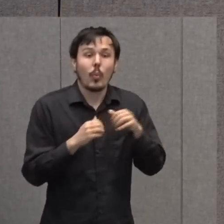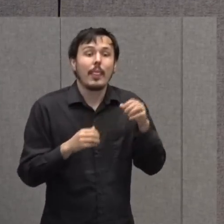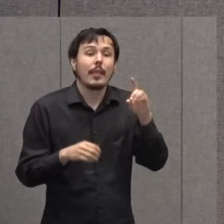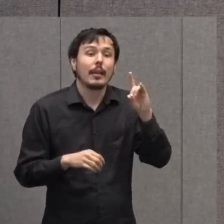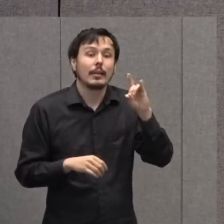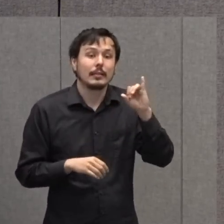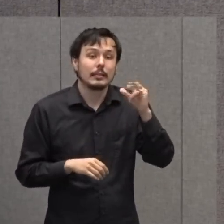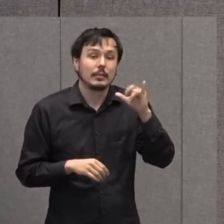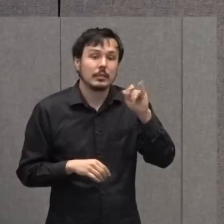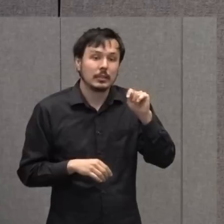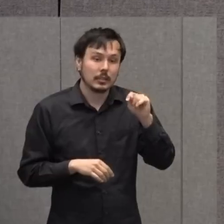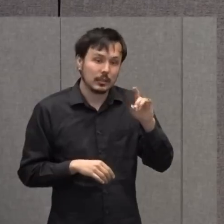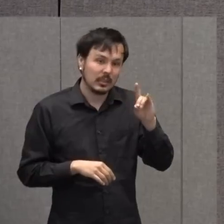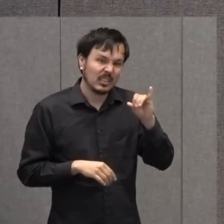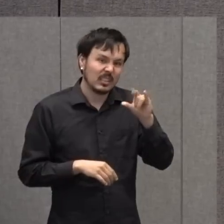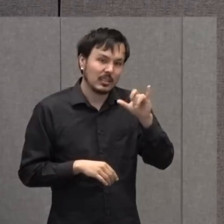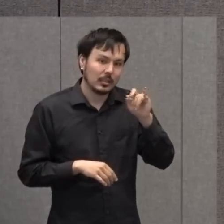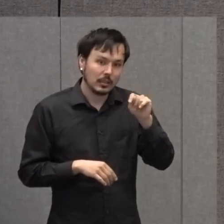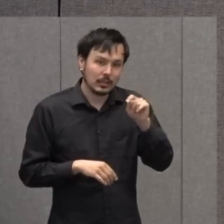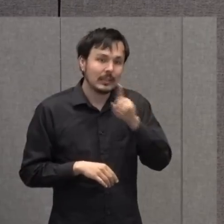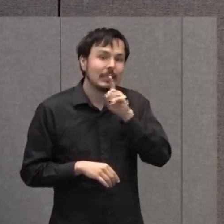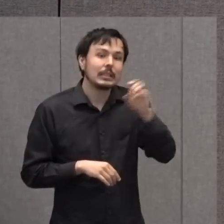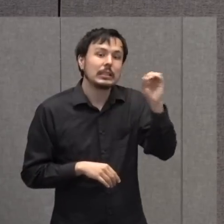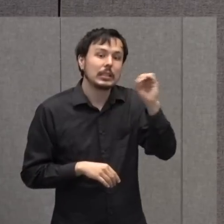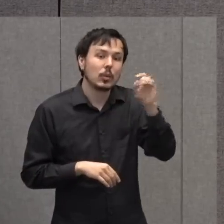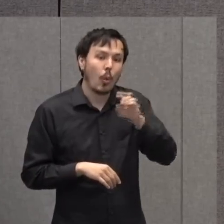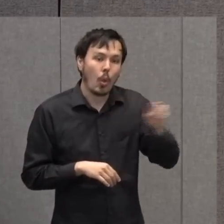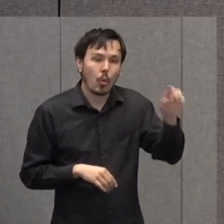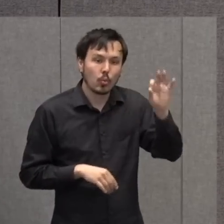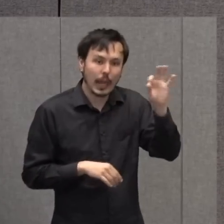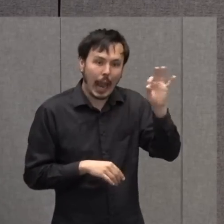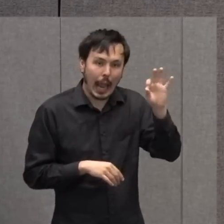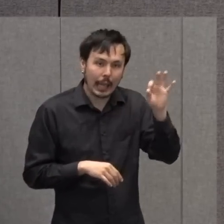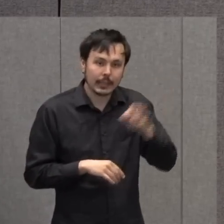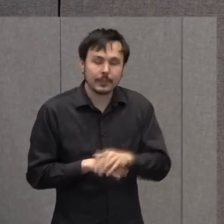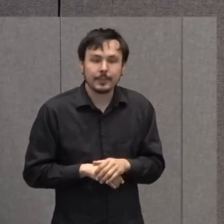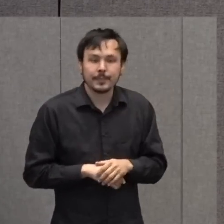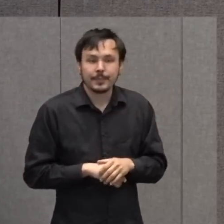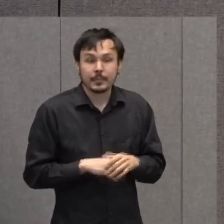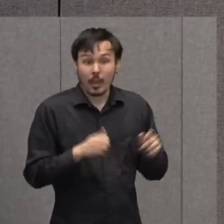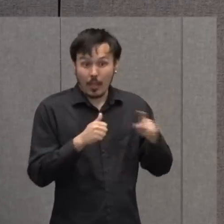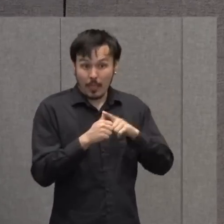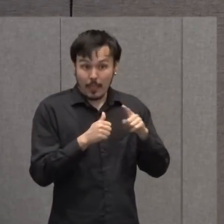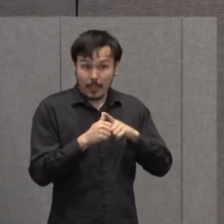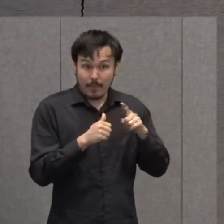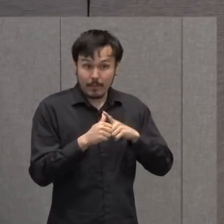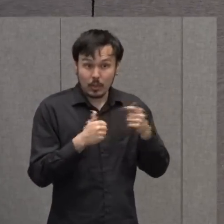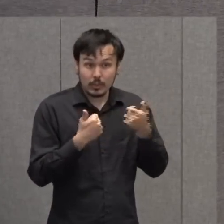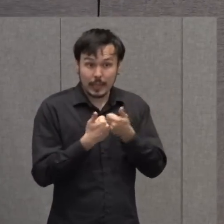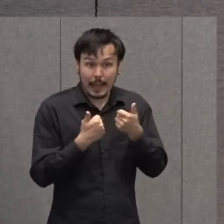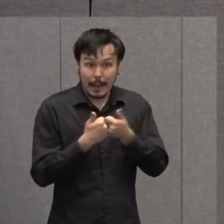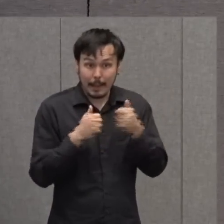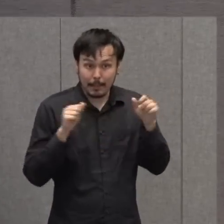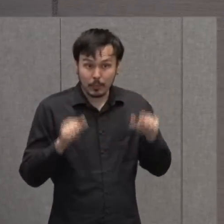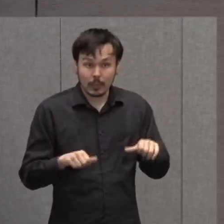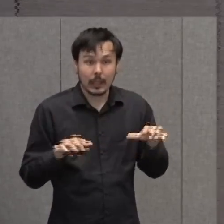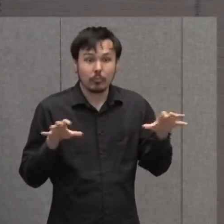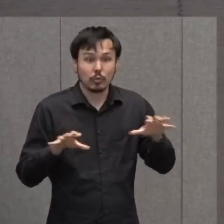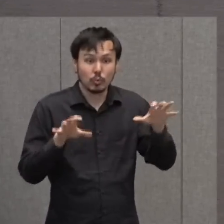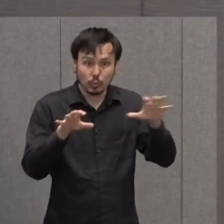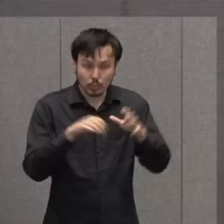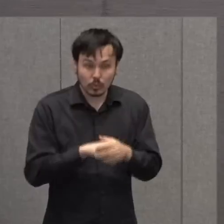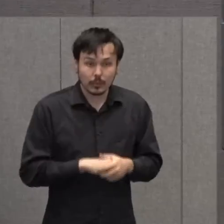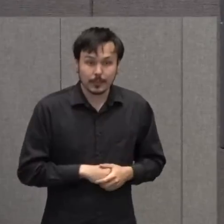Remember, a digit is 0 through 9. And the first game we can play, here, I'm going to give you